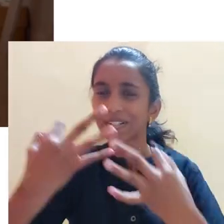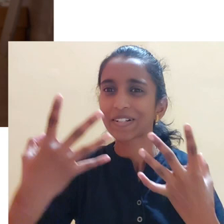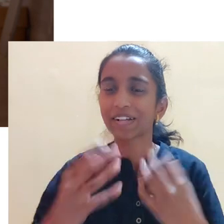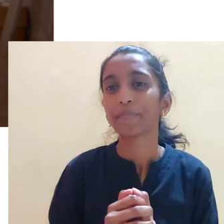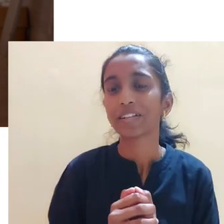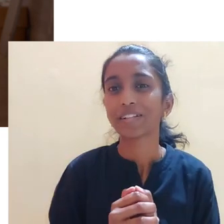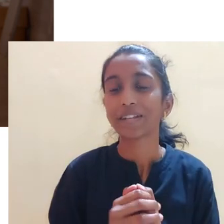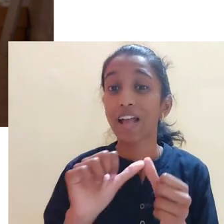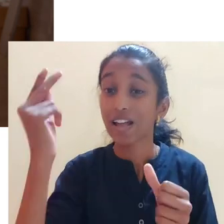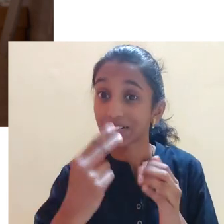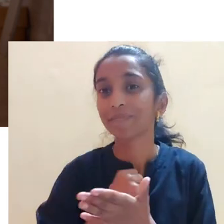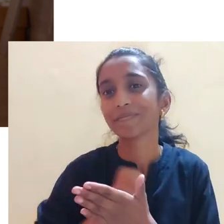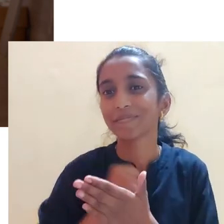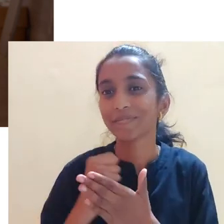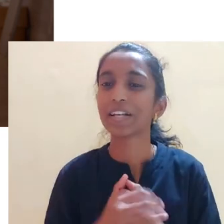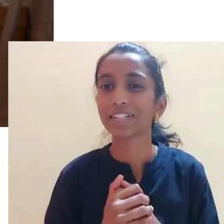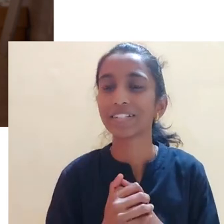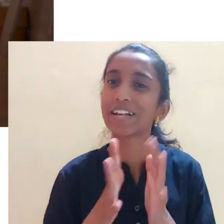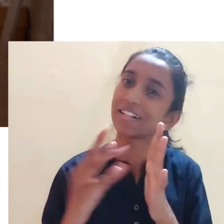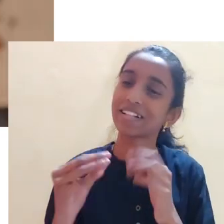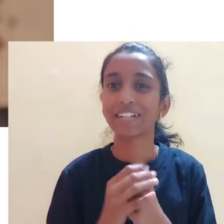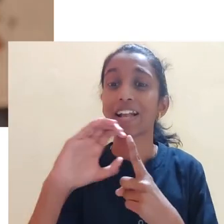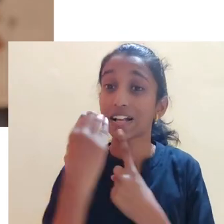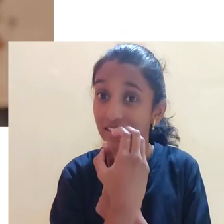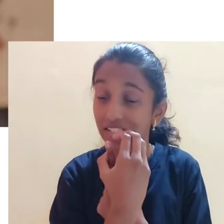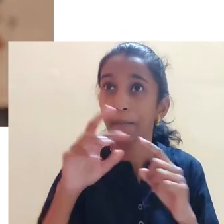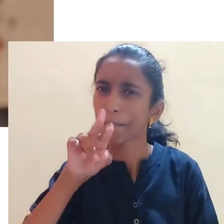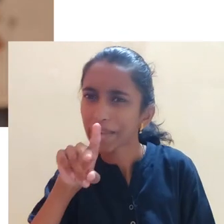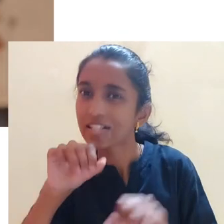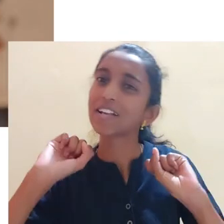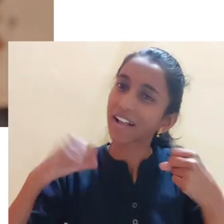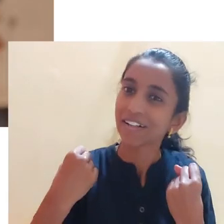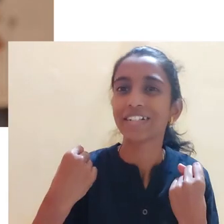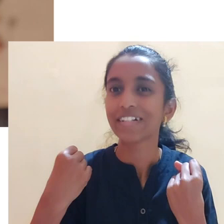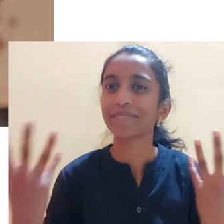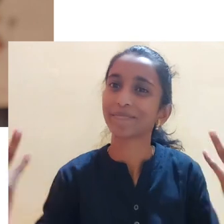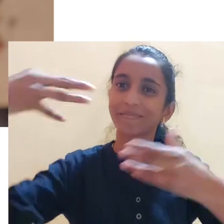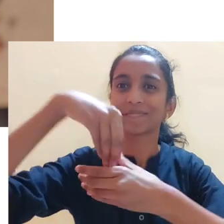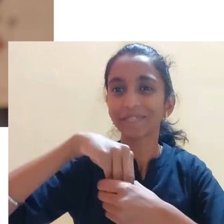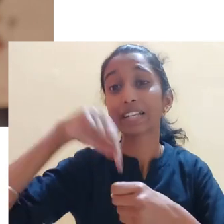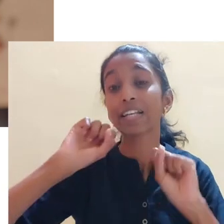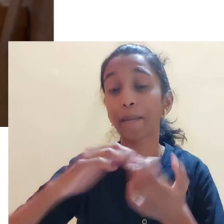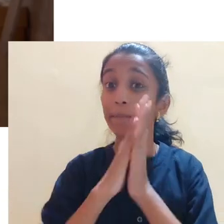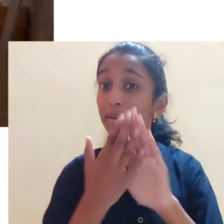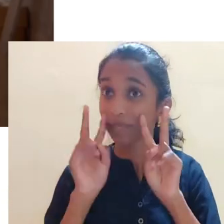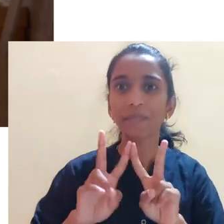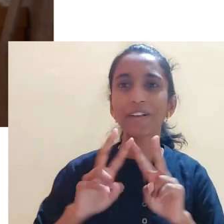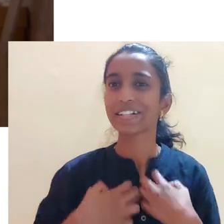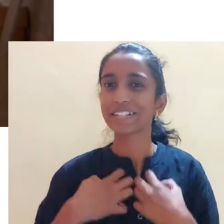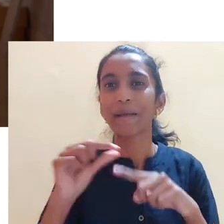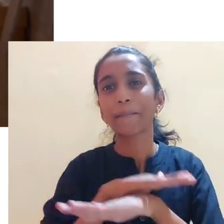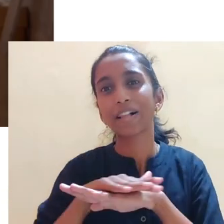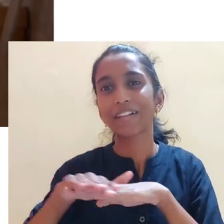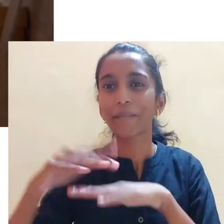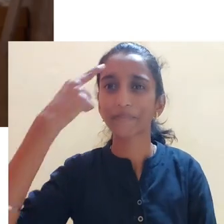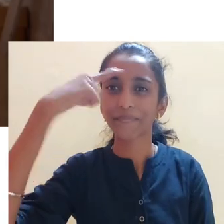new kind of art practices and cultural meanings can be brought in. It can become a